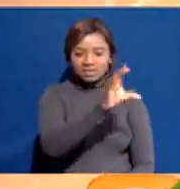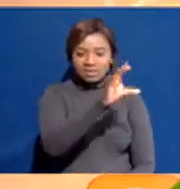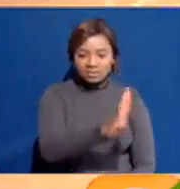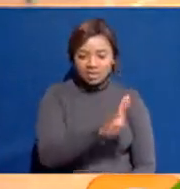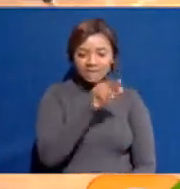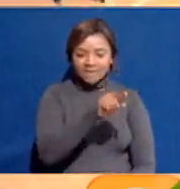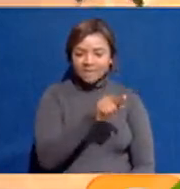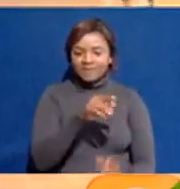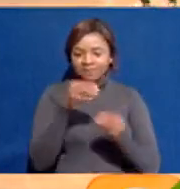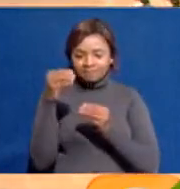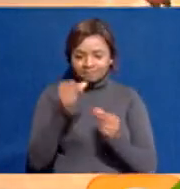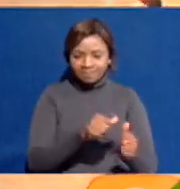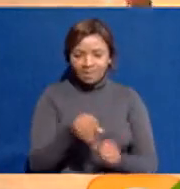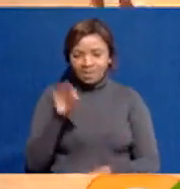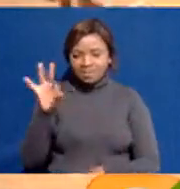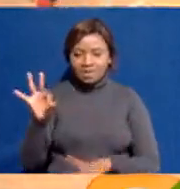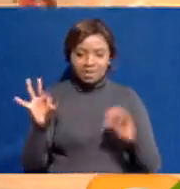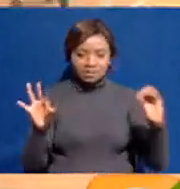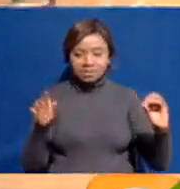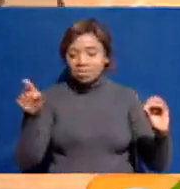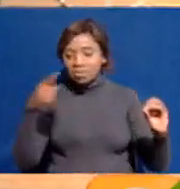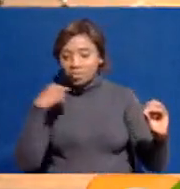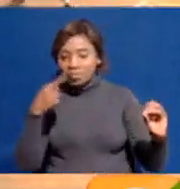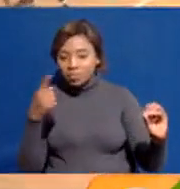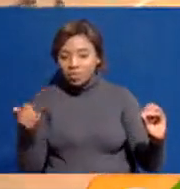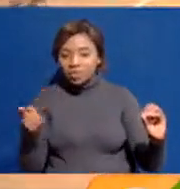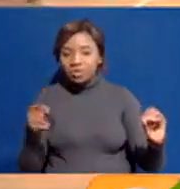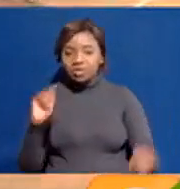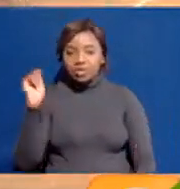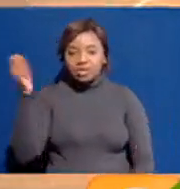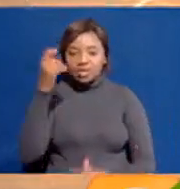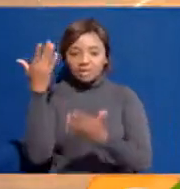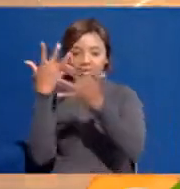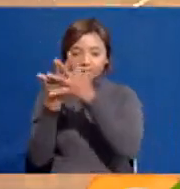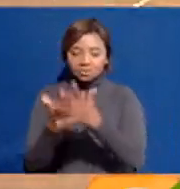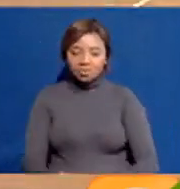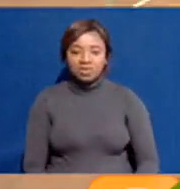was stunned 3-0 by former national champions Kenya Prisons.